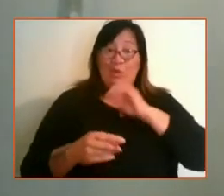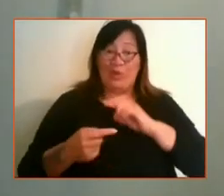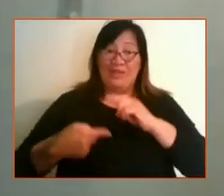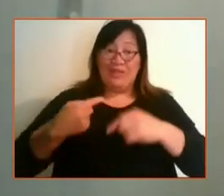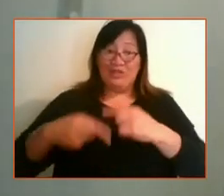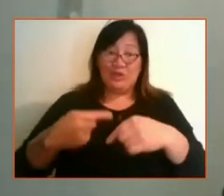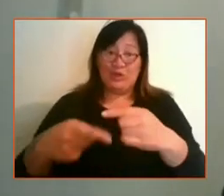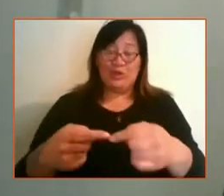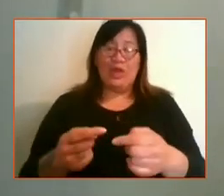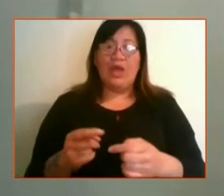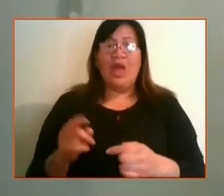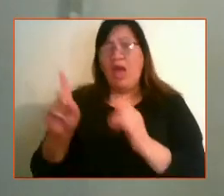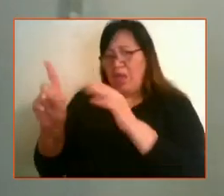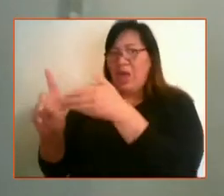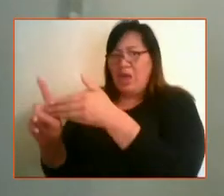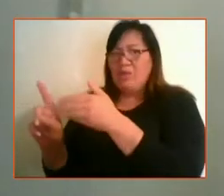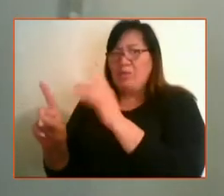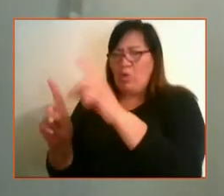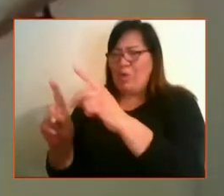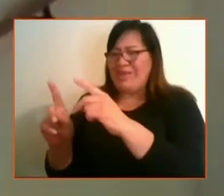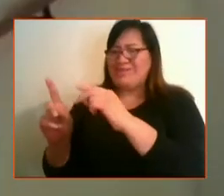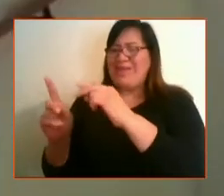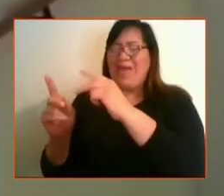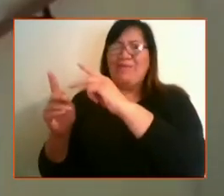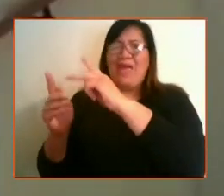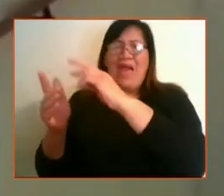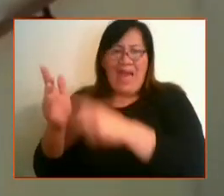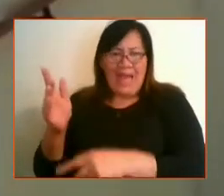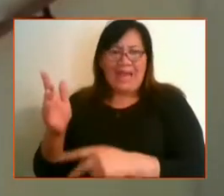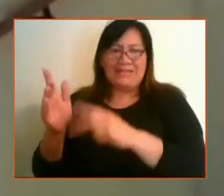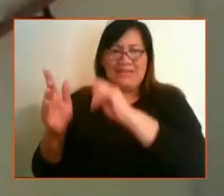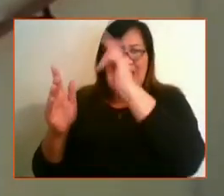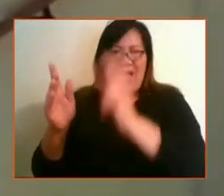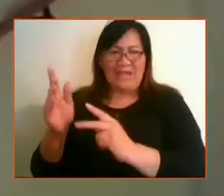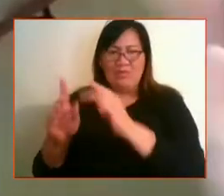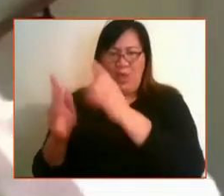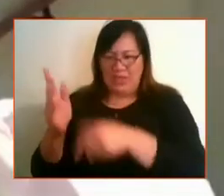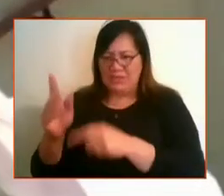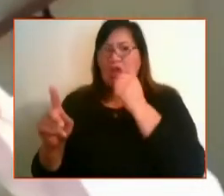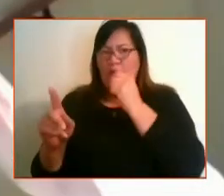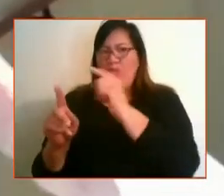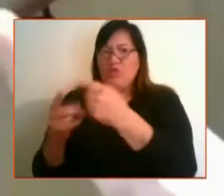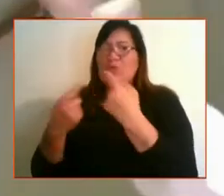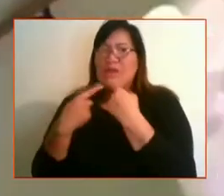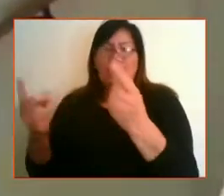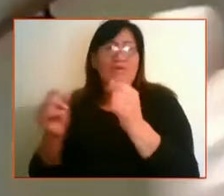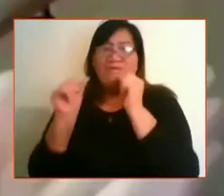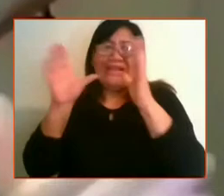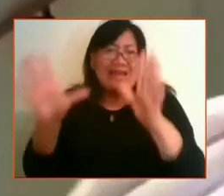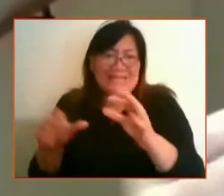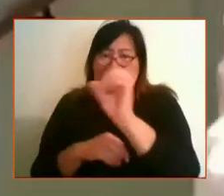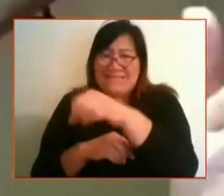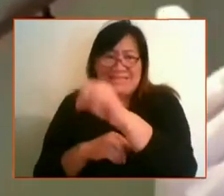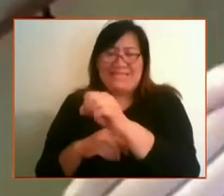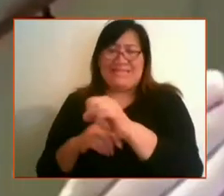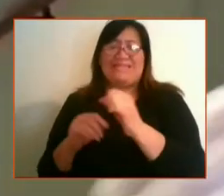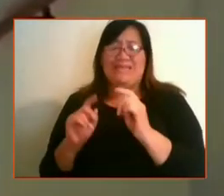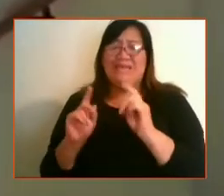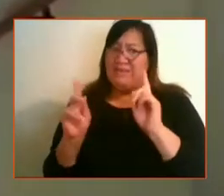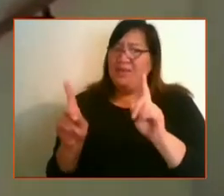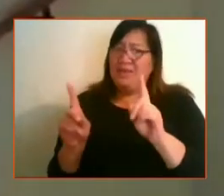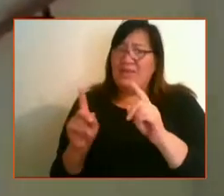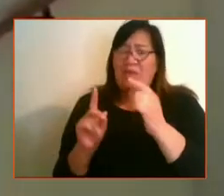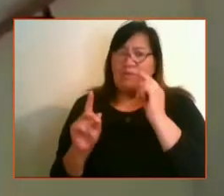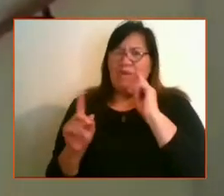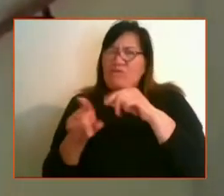to but build where's on... your arts policy? So that's announcements. Those are some announcements that were made. They were fantastic. You would think that that would then be